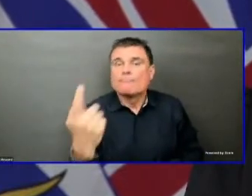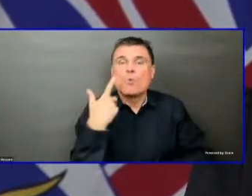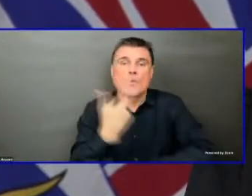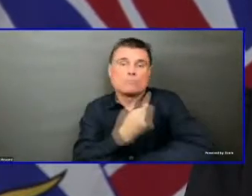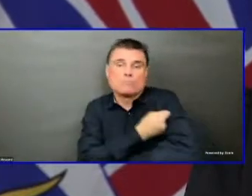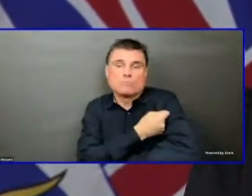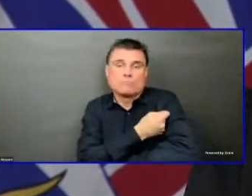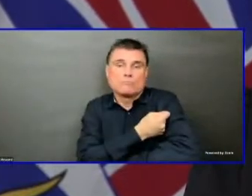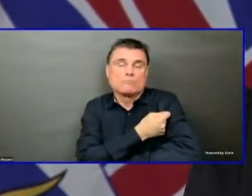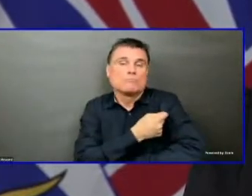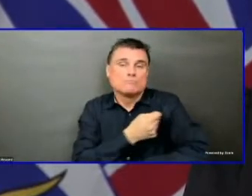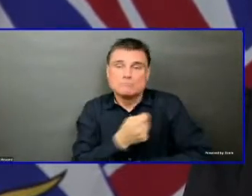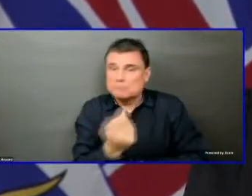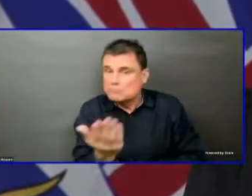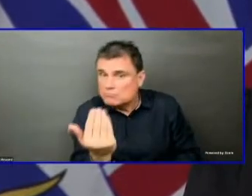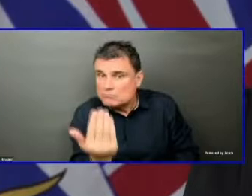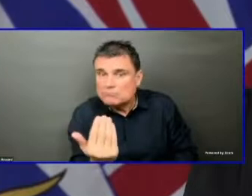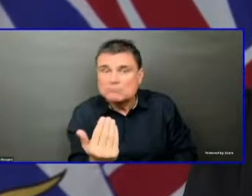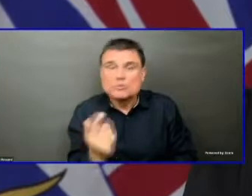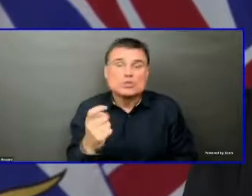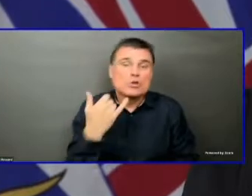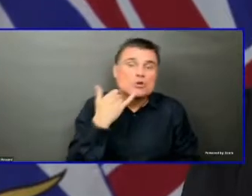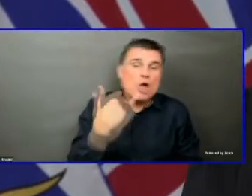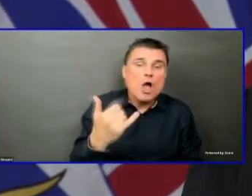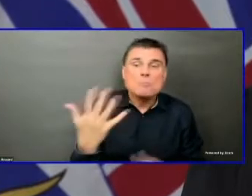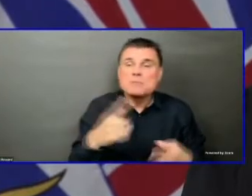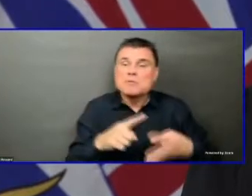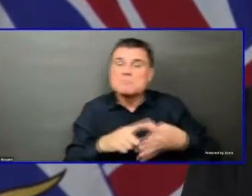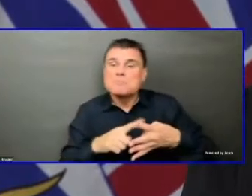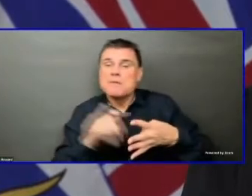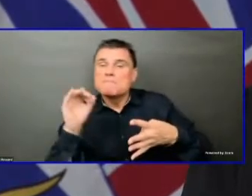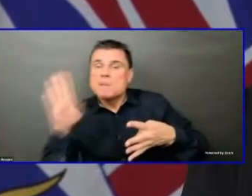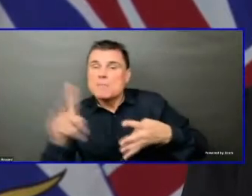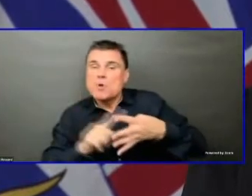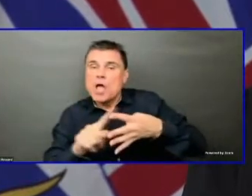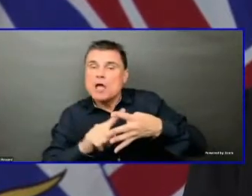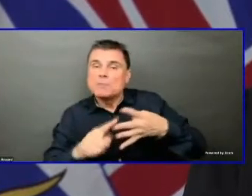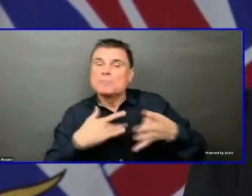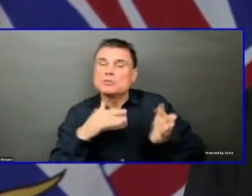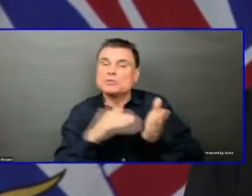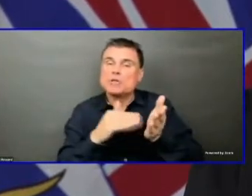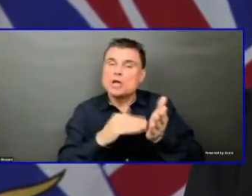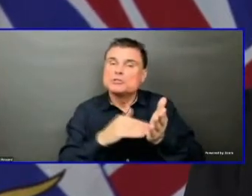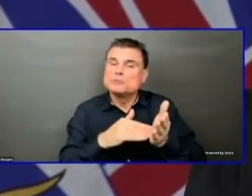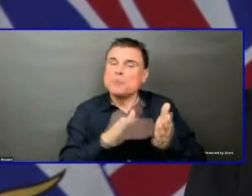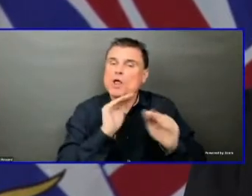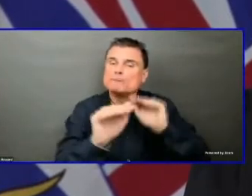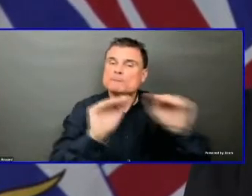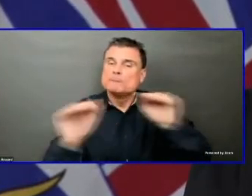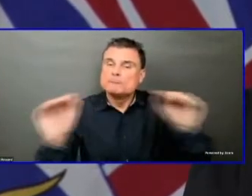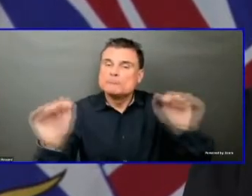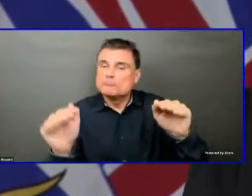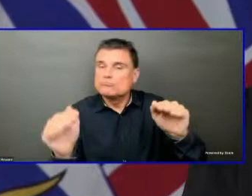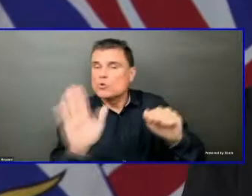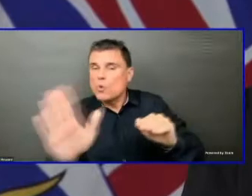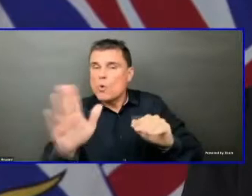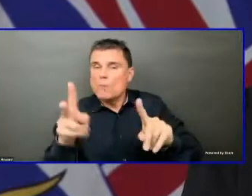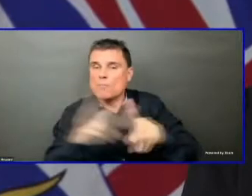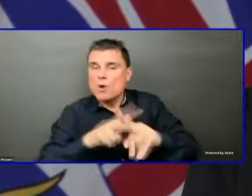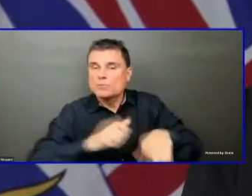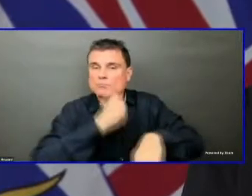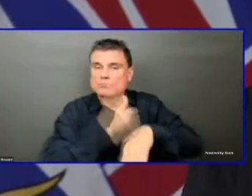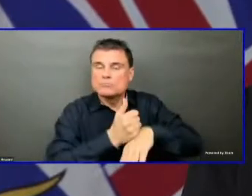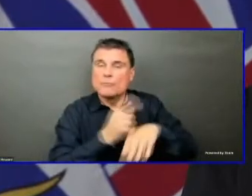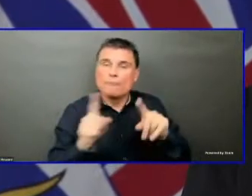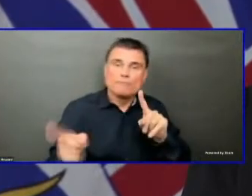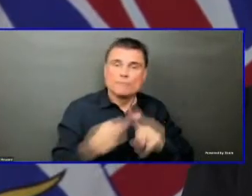what people who are kind of next in line in that second phase, when should they expect to start hearing about shots